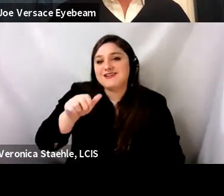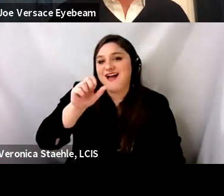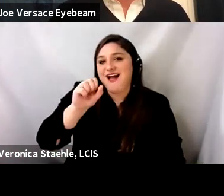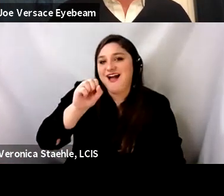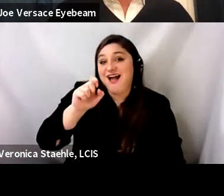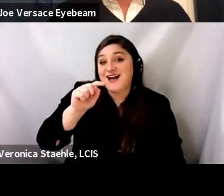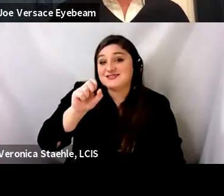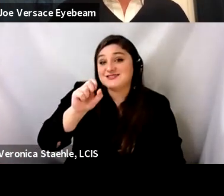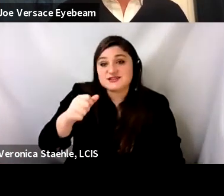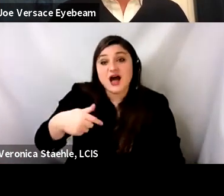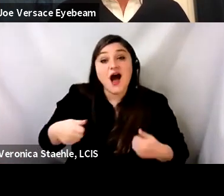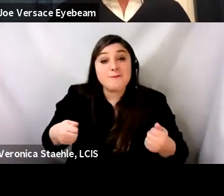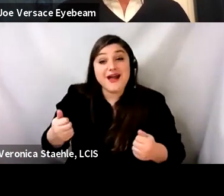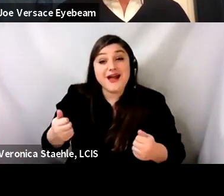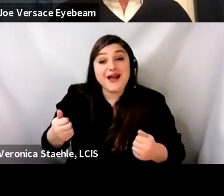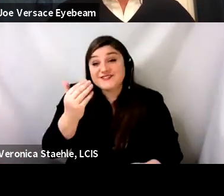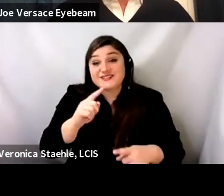the world of managing